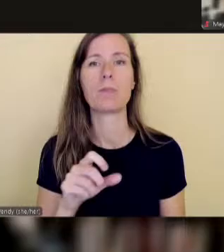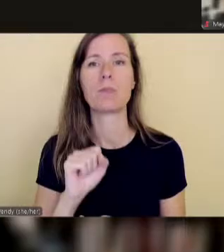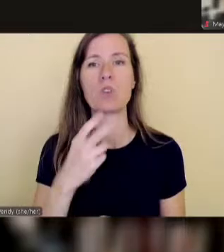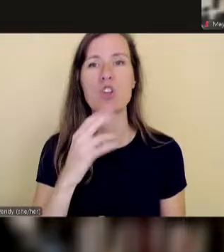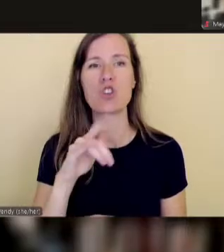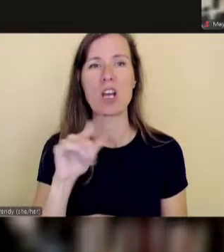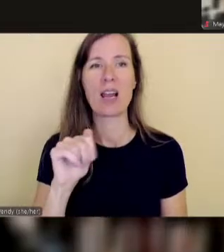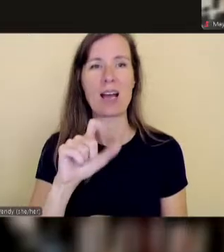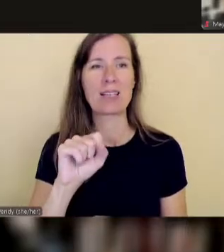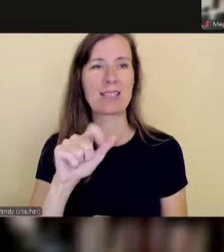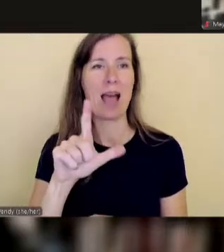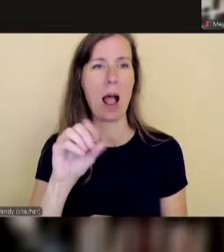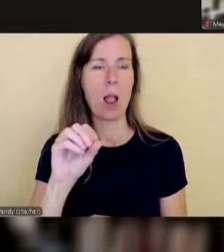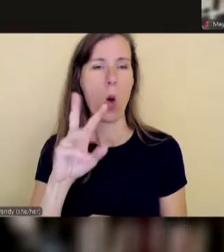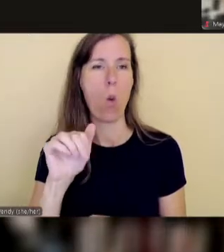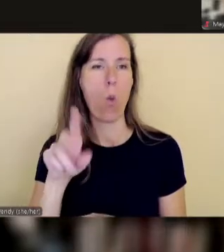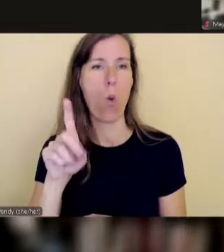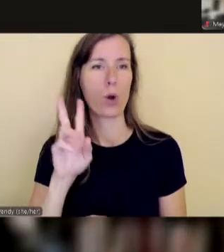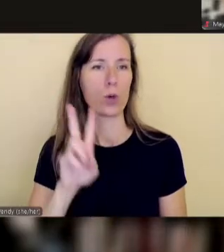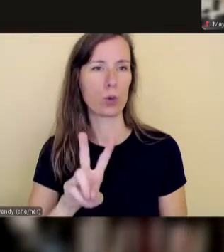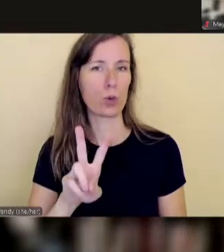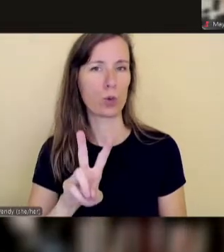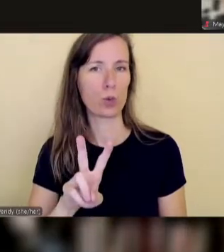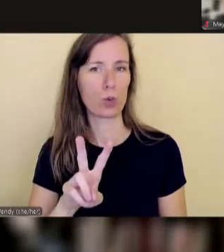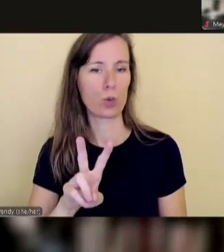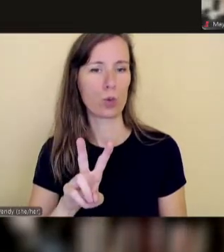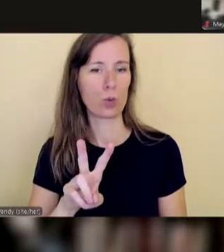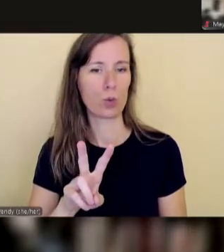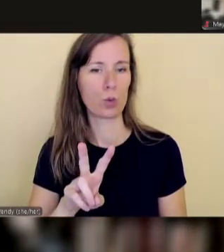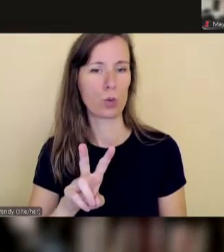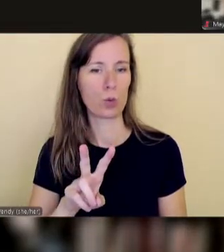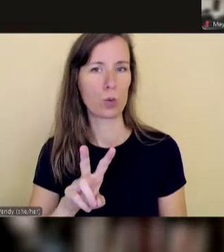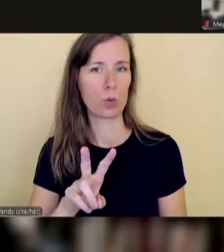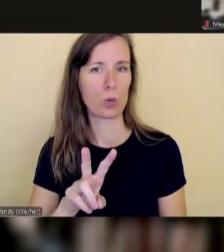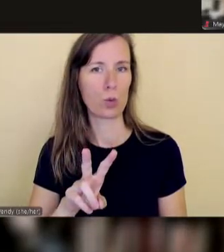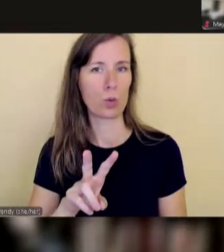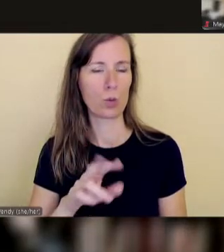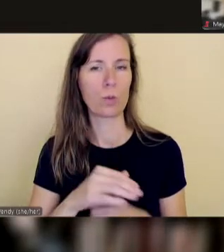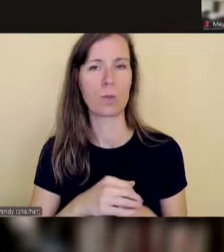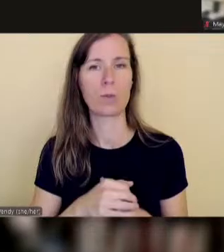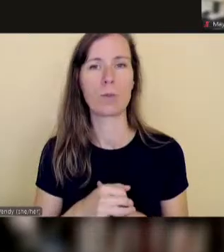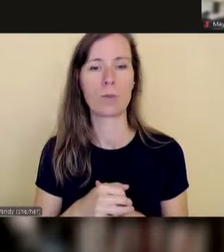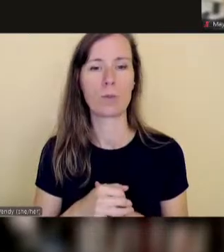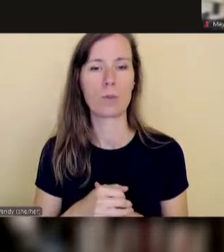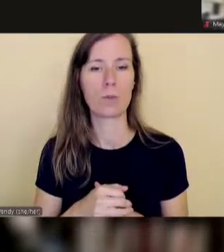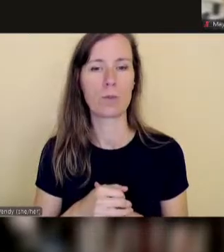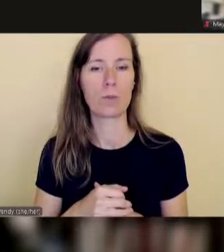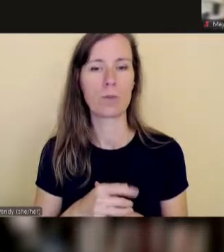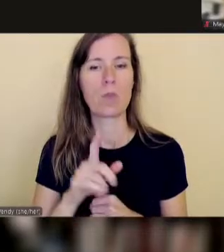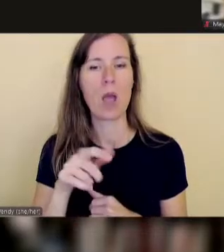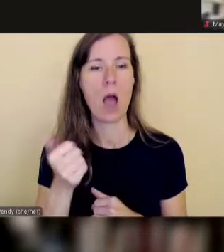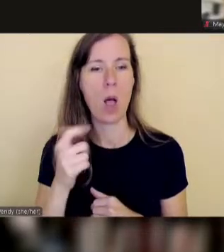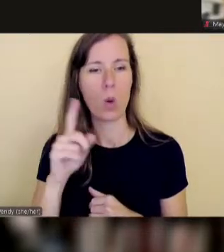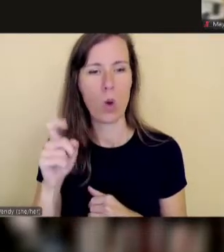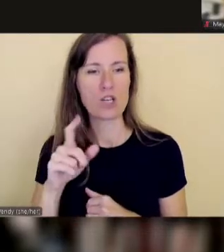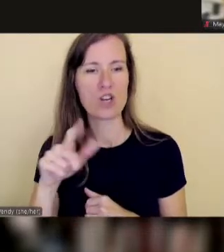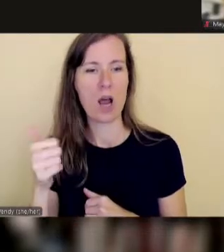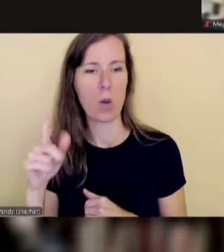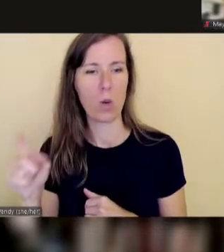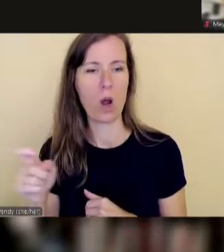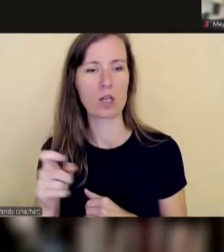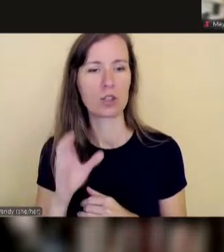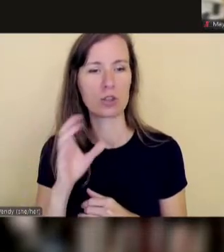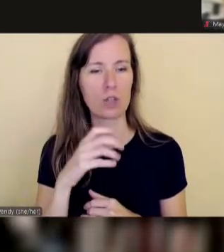Sheila Sala, Ward 2, and I have just one environmental question and then a strange other question.